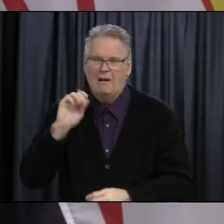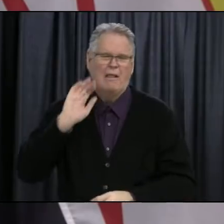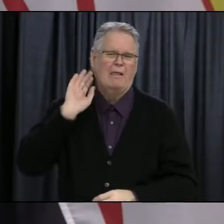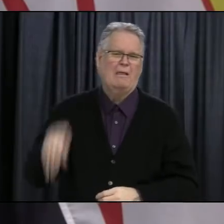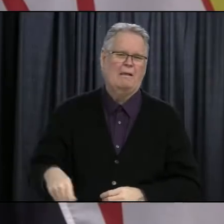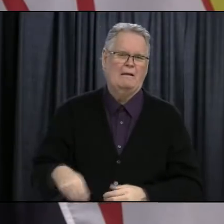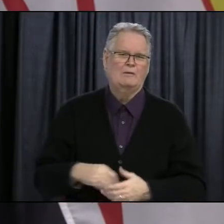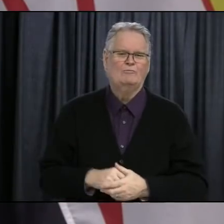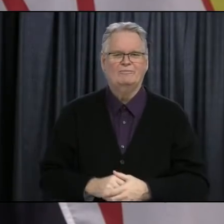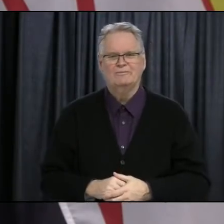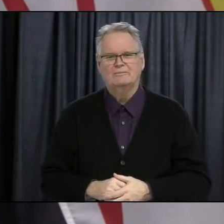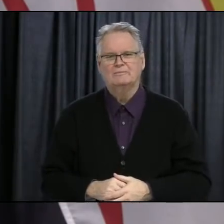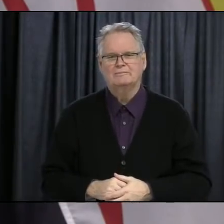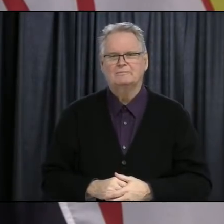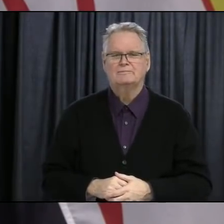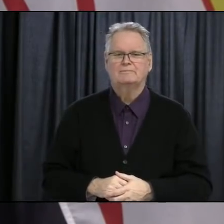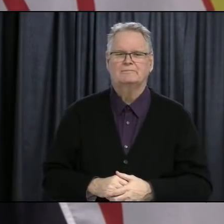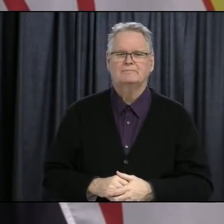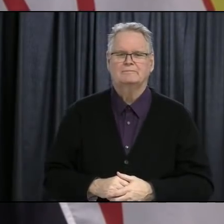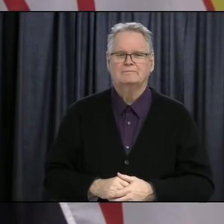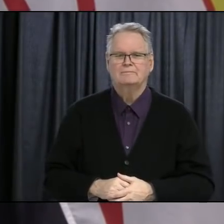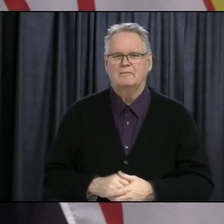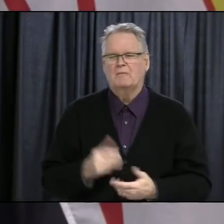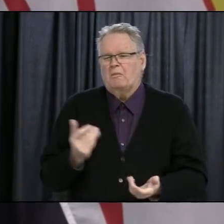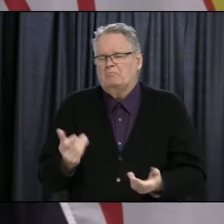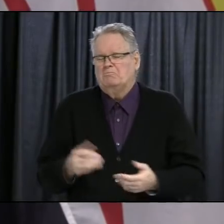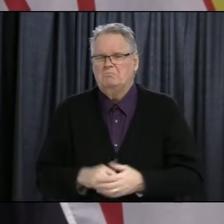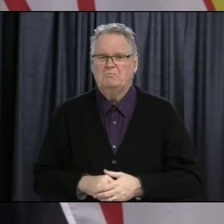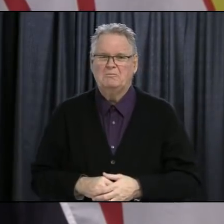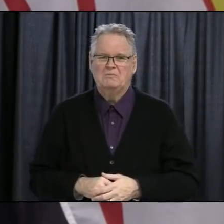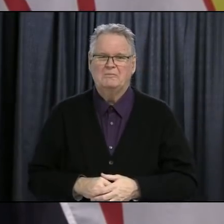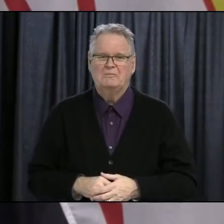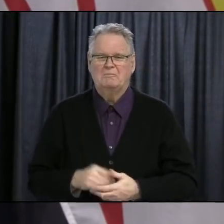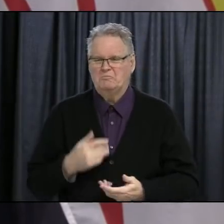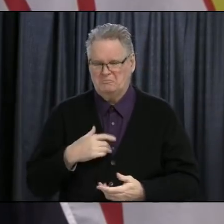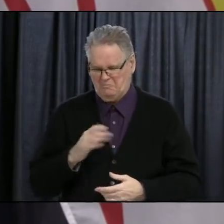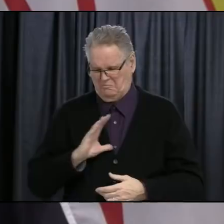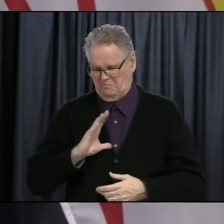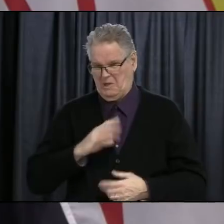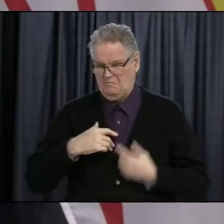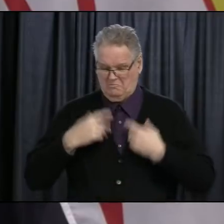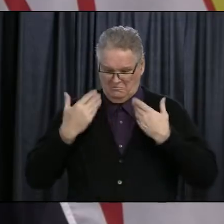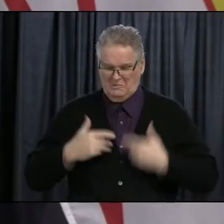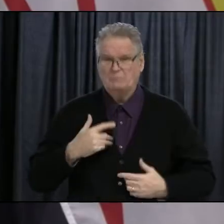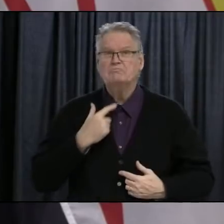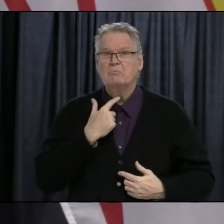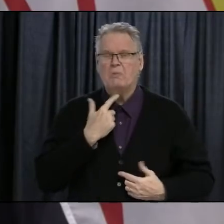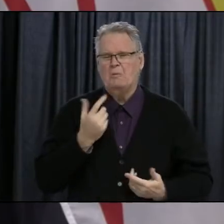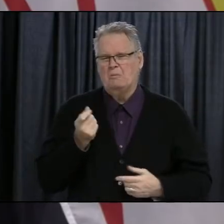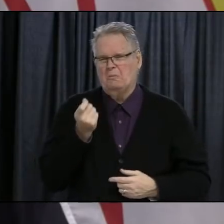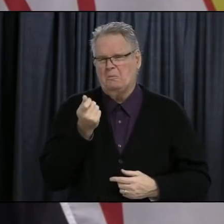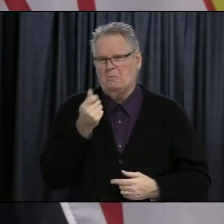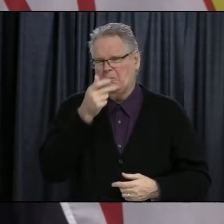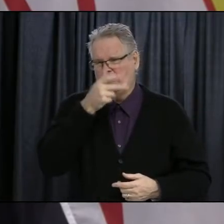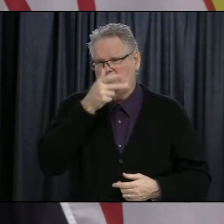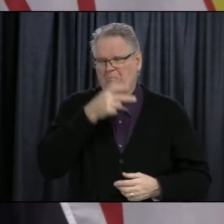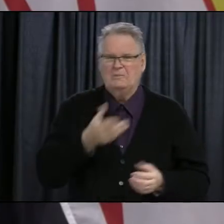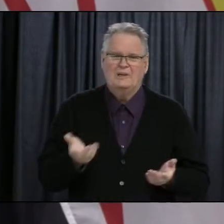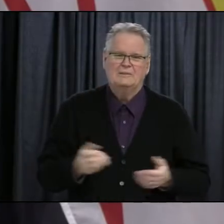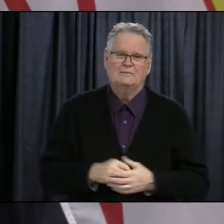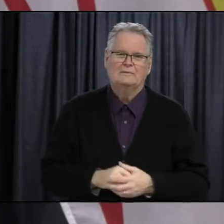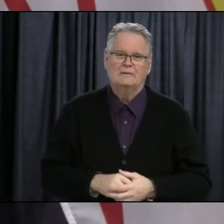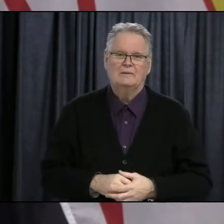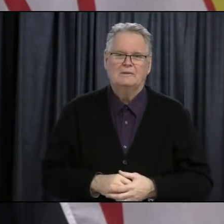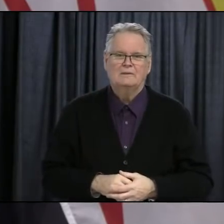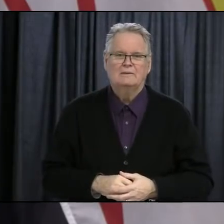tested. So we did see that that there were quite a few of the young people who had maybe